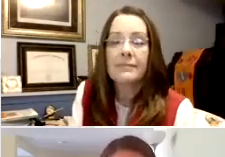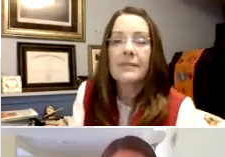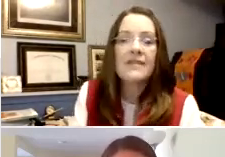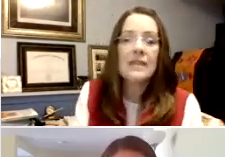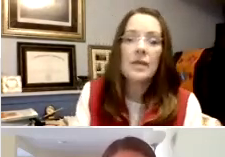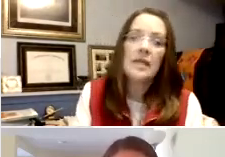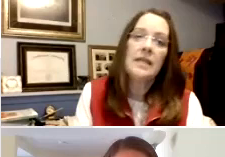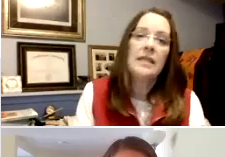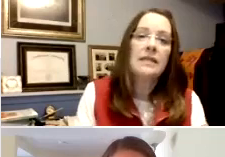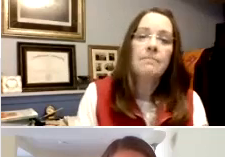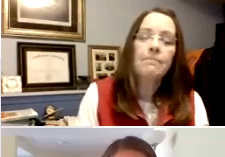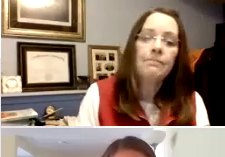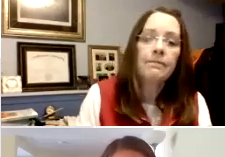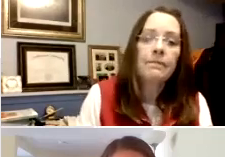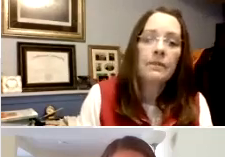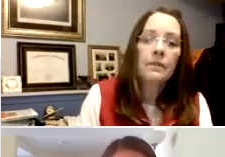1. Phase 1.